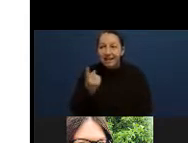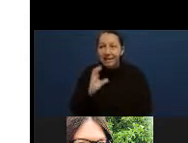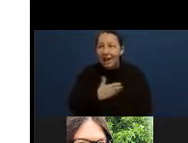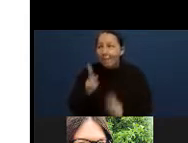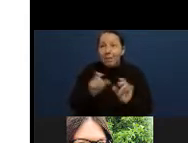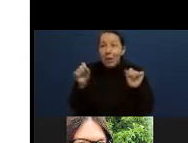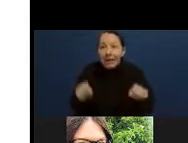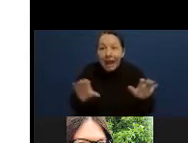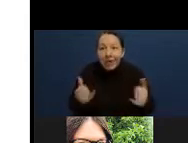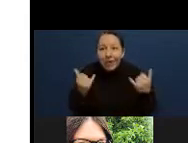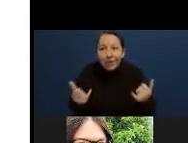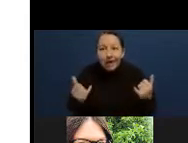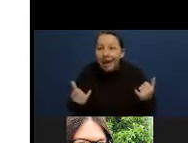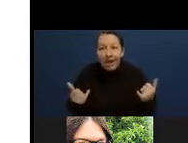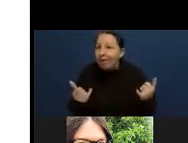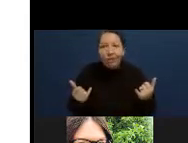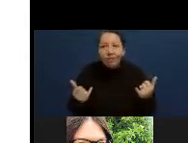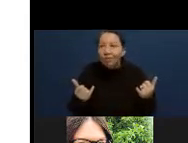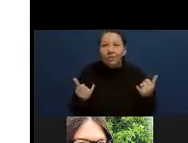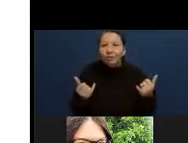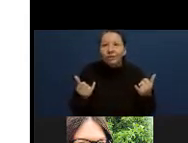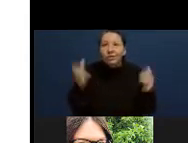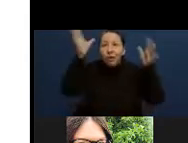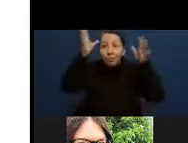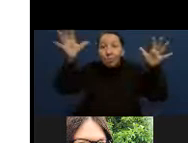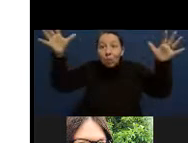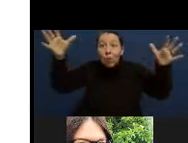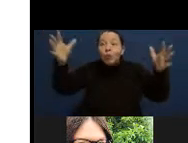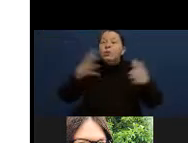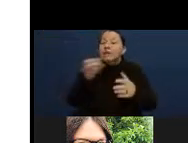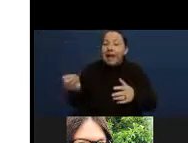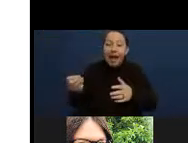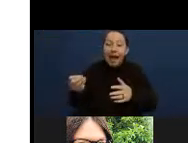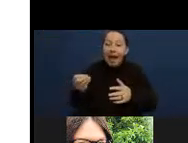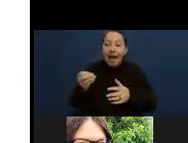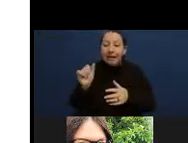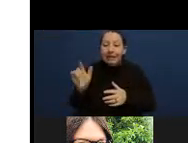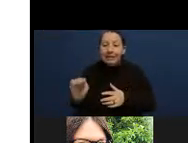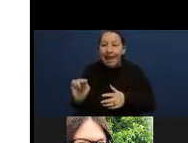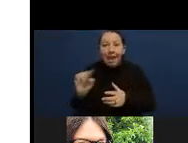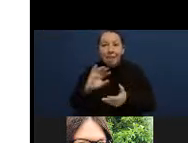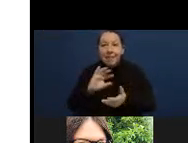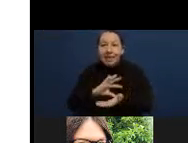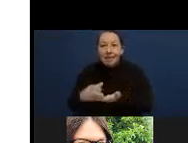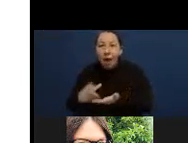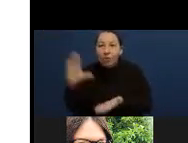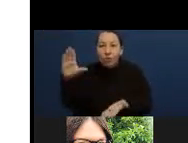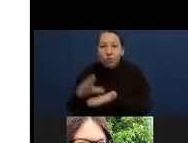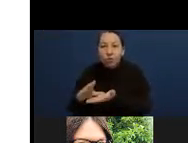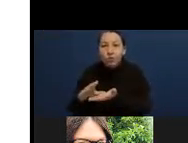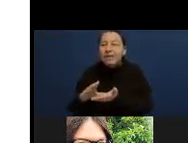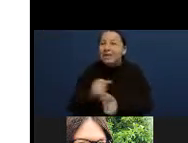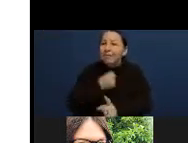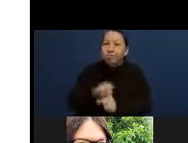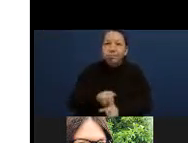now because the numbers are so low, and that has drastically impacted everything. And although